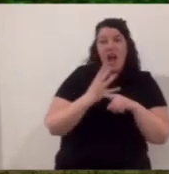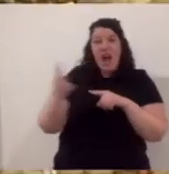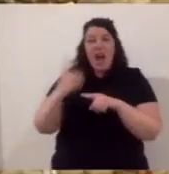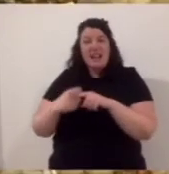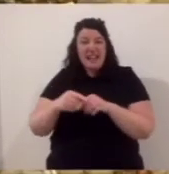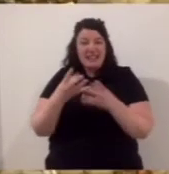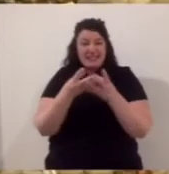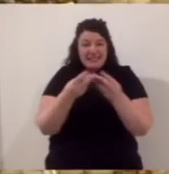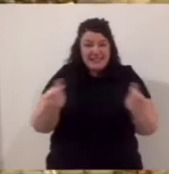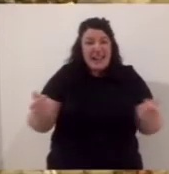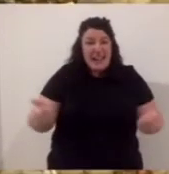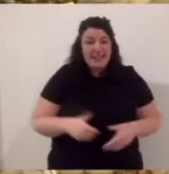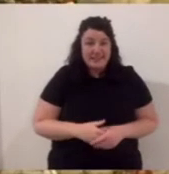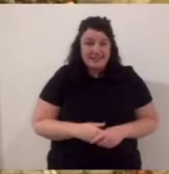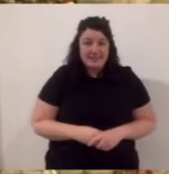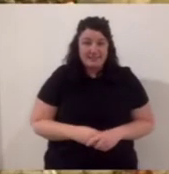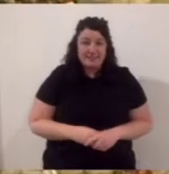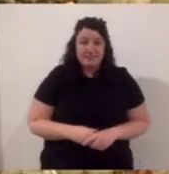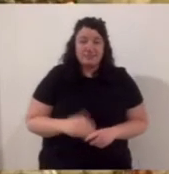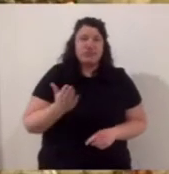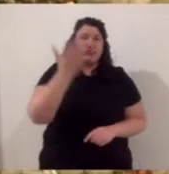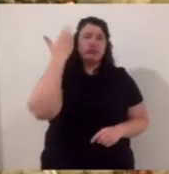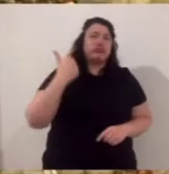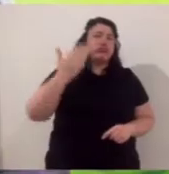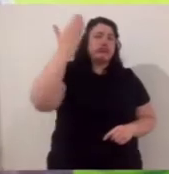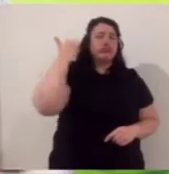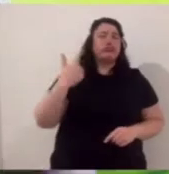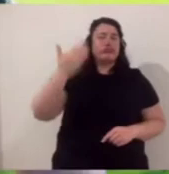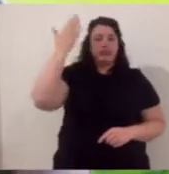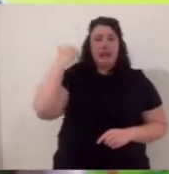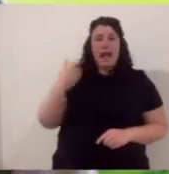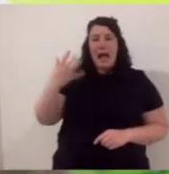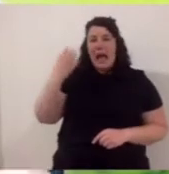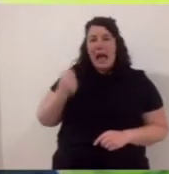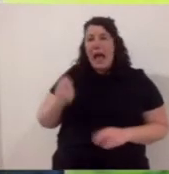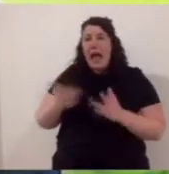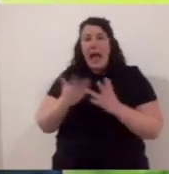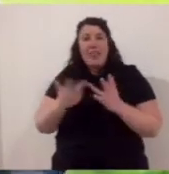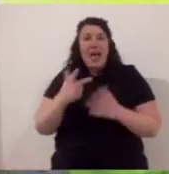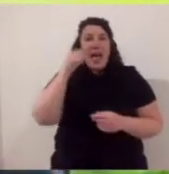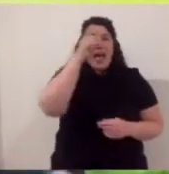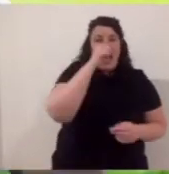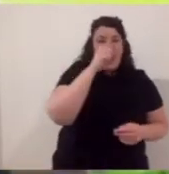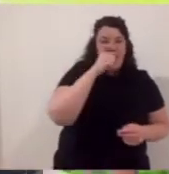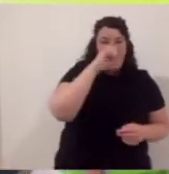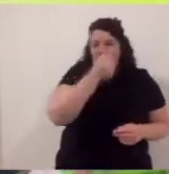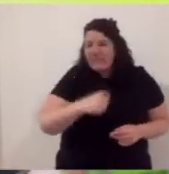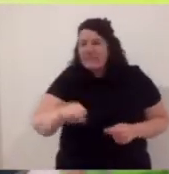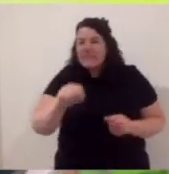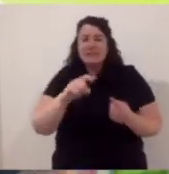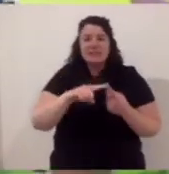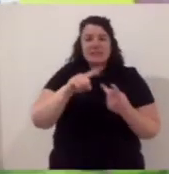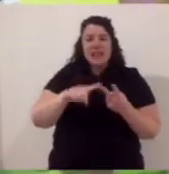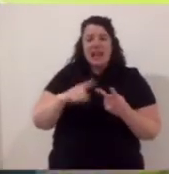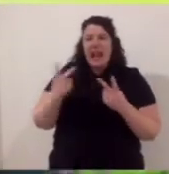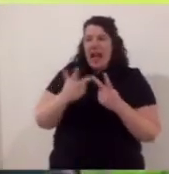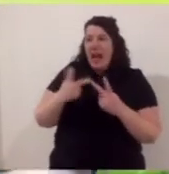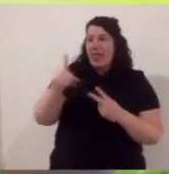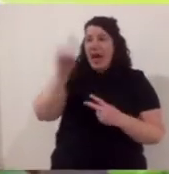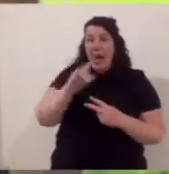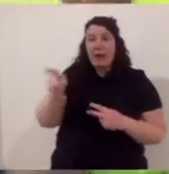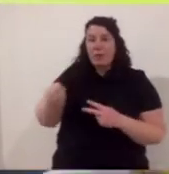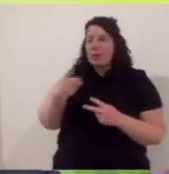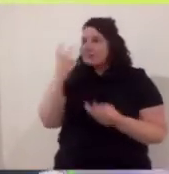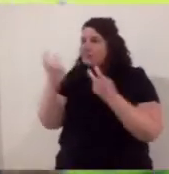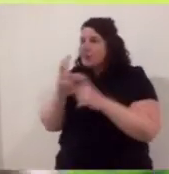and savanna. Now, tens of thousands of years ago, on those islands, you also had pygmy elephants and different